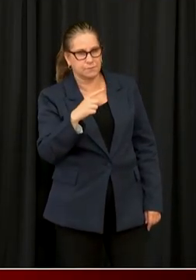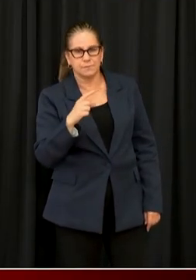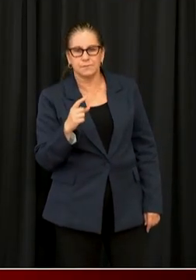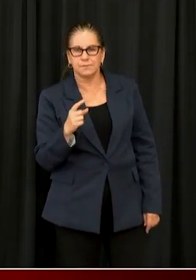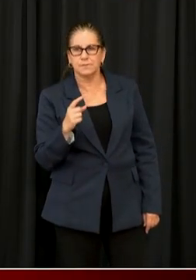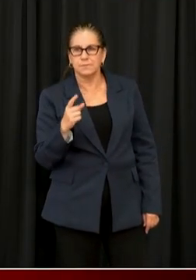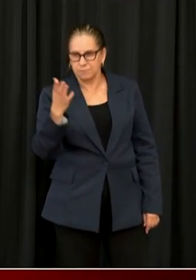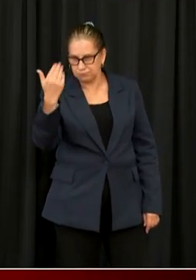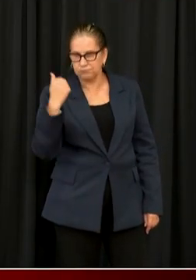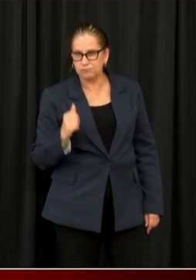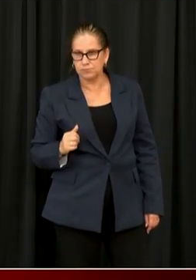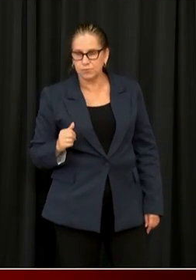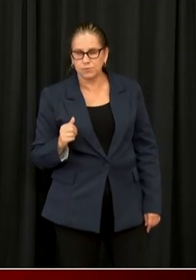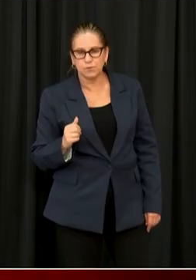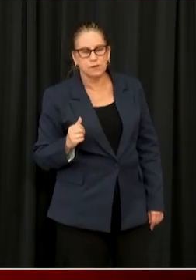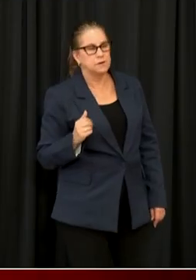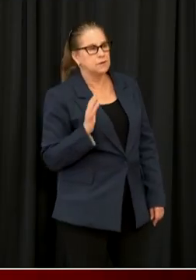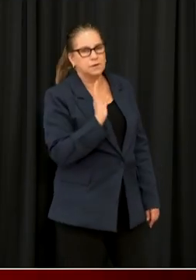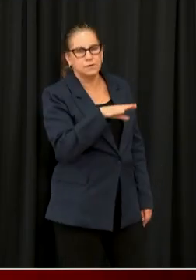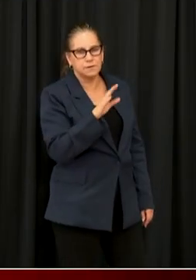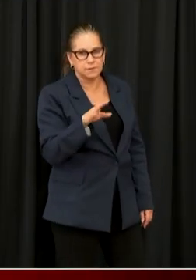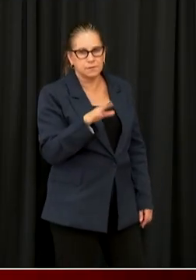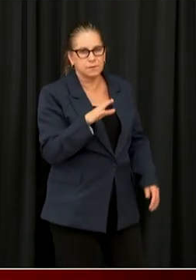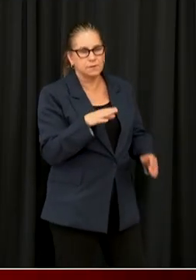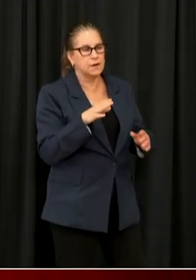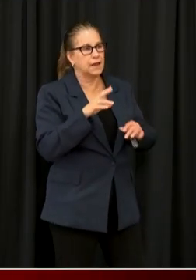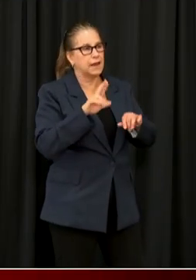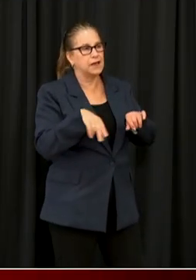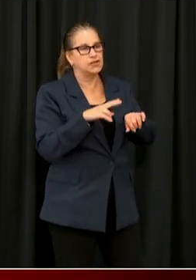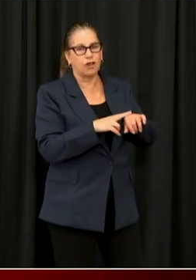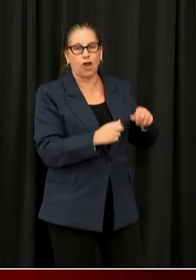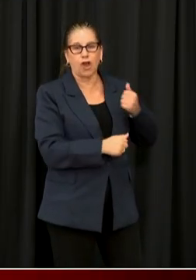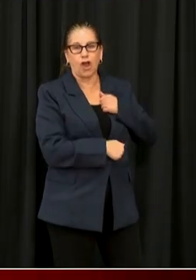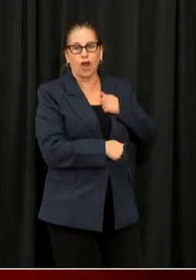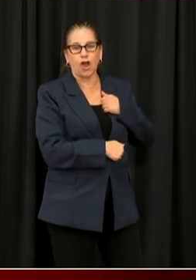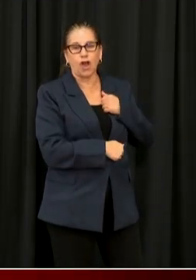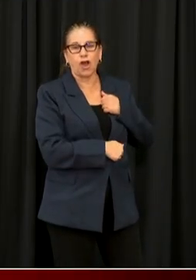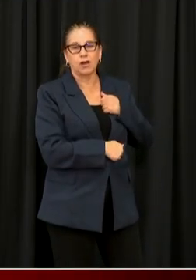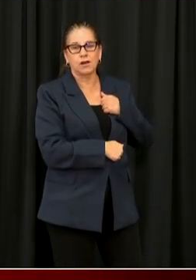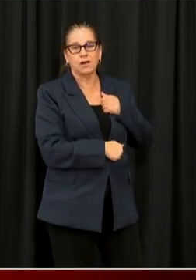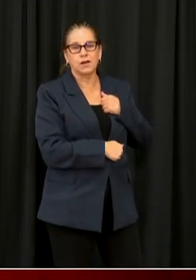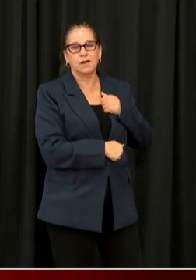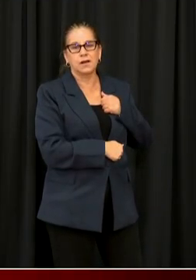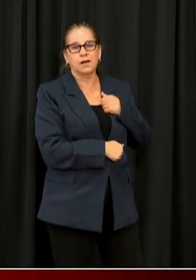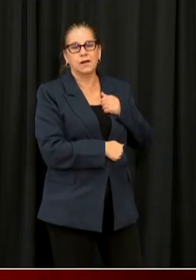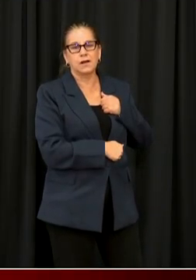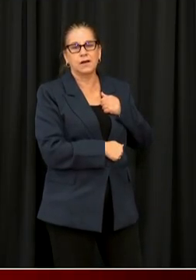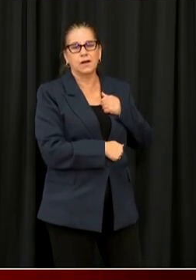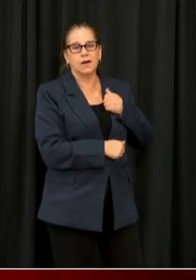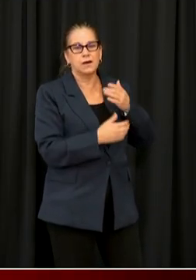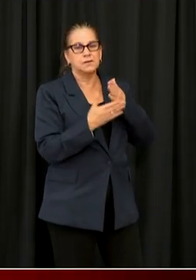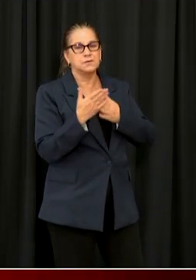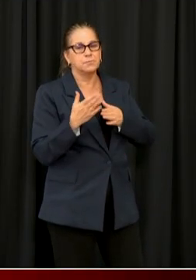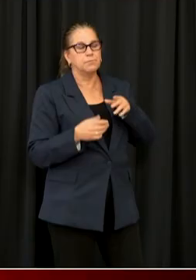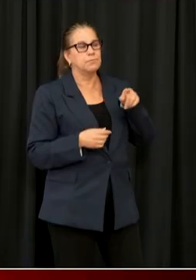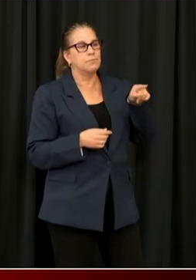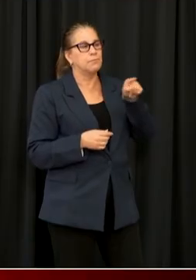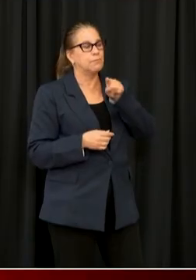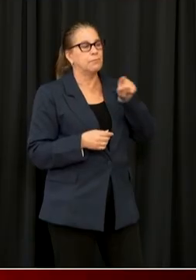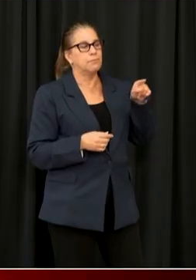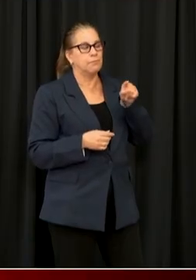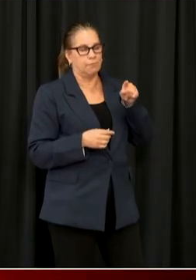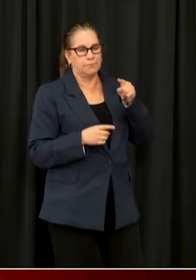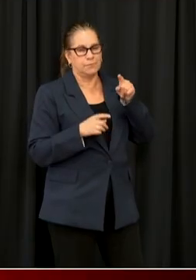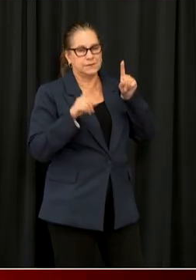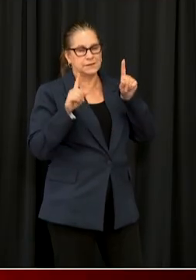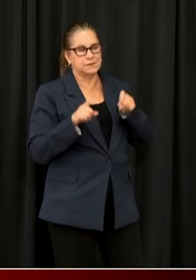We had the National Guard, the DC National Guard said yesterday that some of their members have tested positive. They wouldn't get into details on